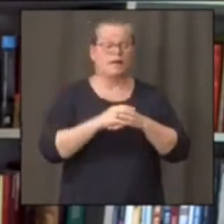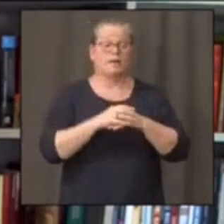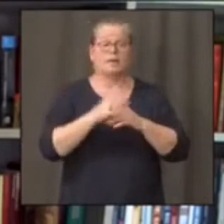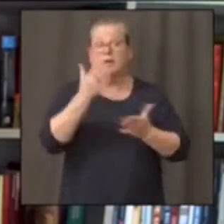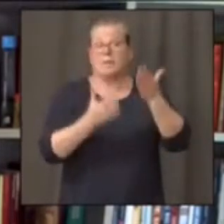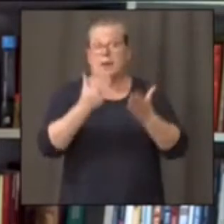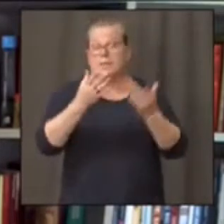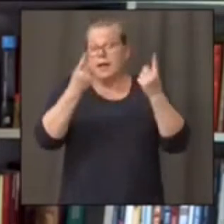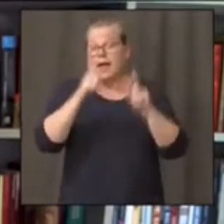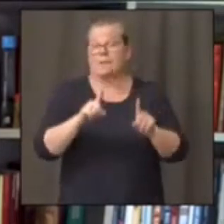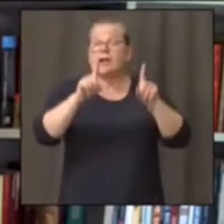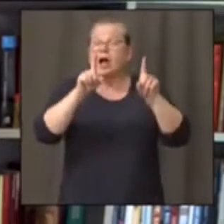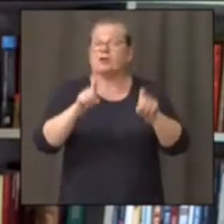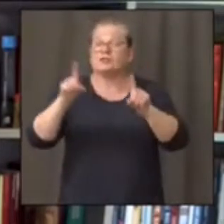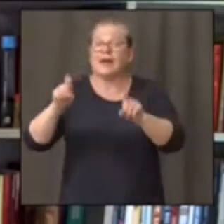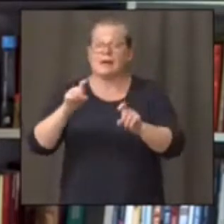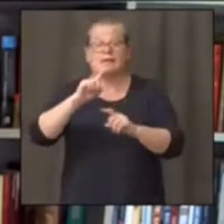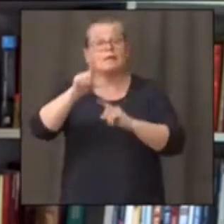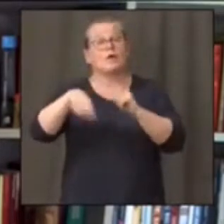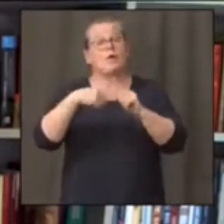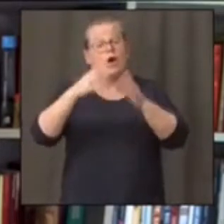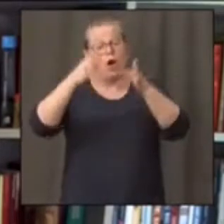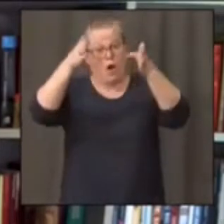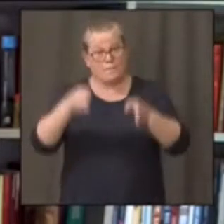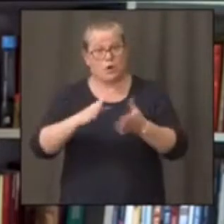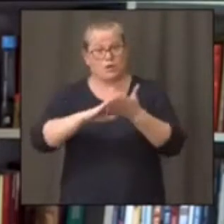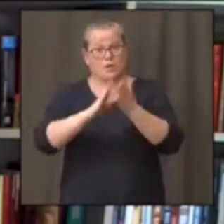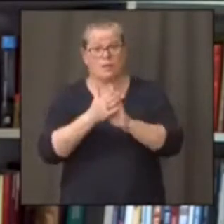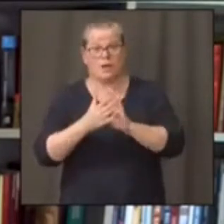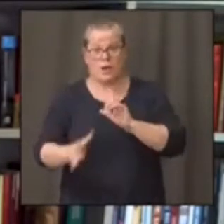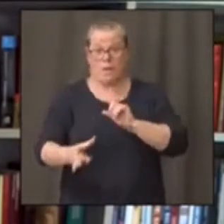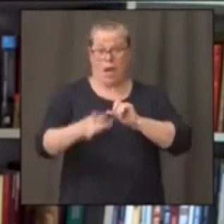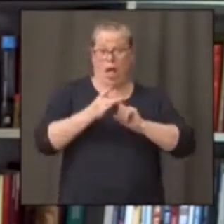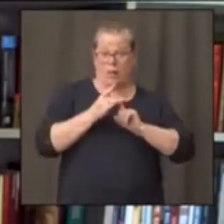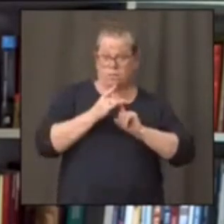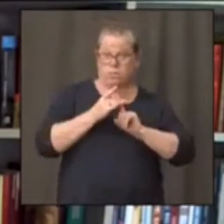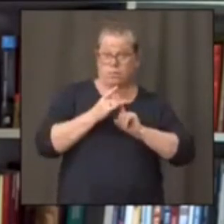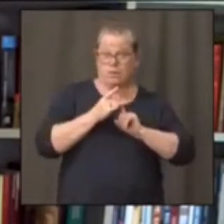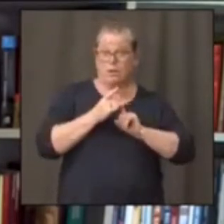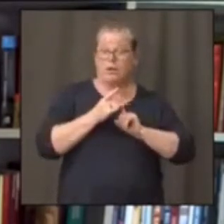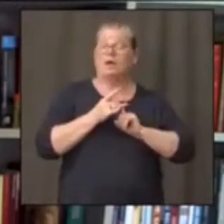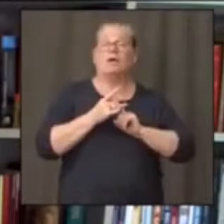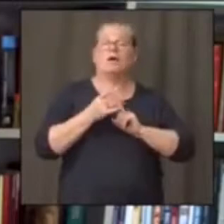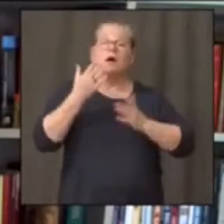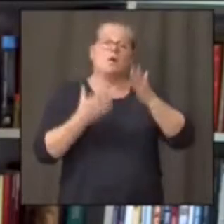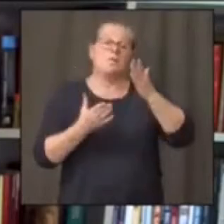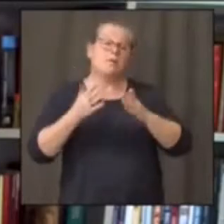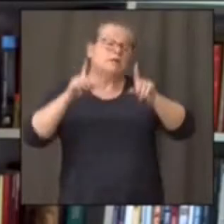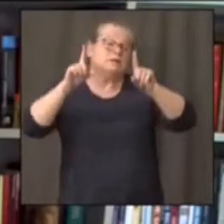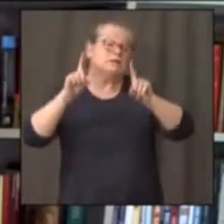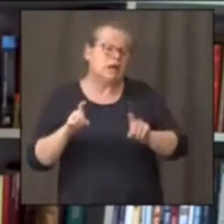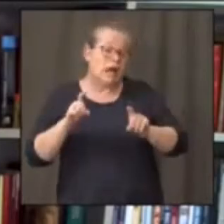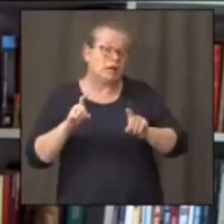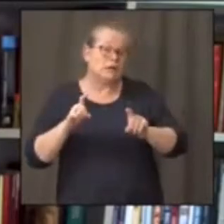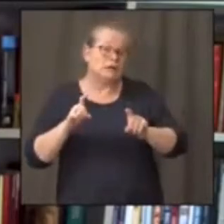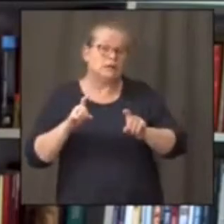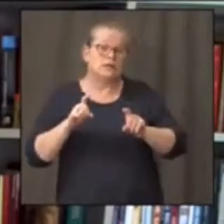affected are not showing virus, they're not secreting virus. So the sensitivity of those tests aren't great.